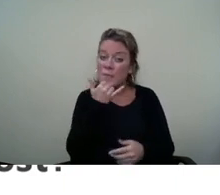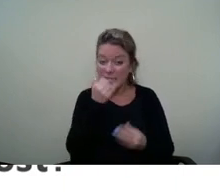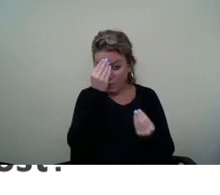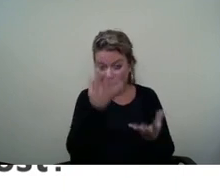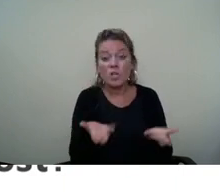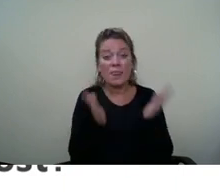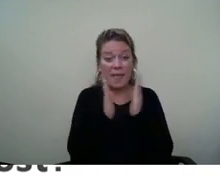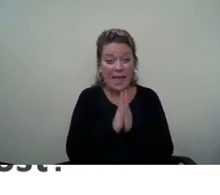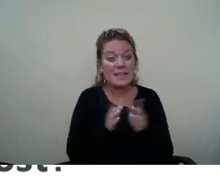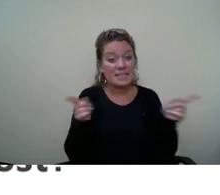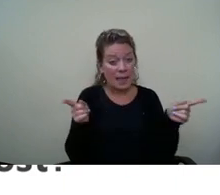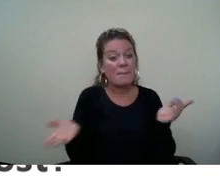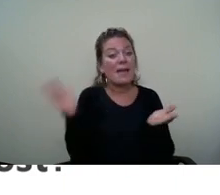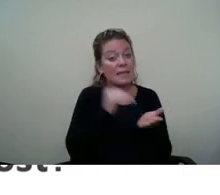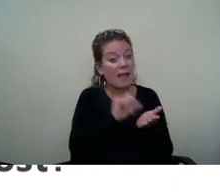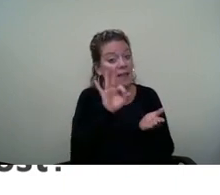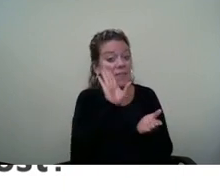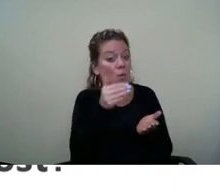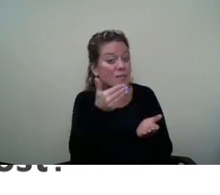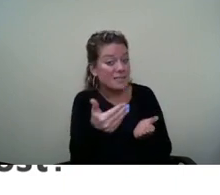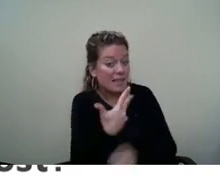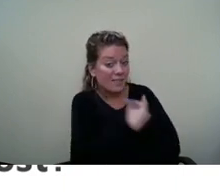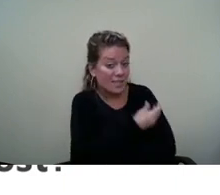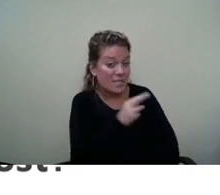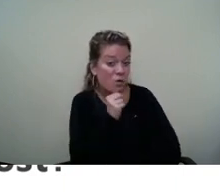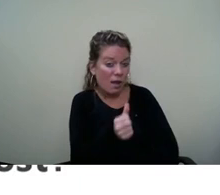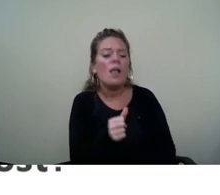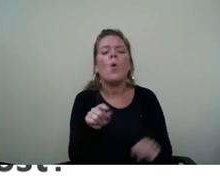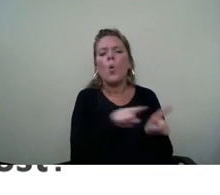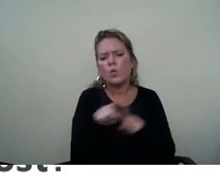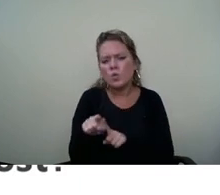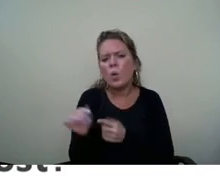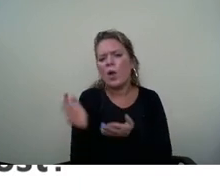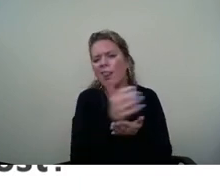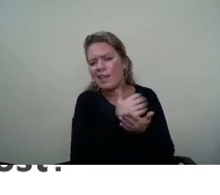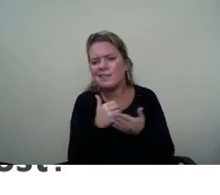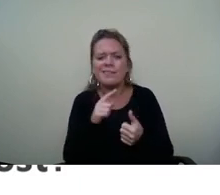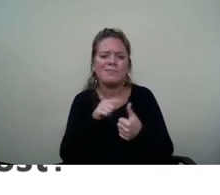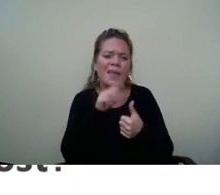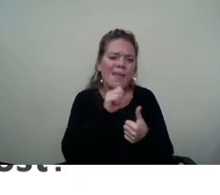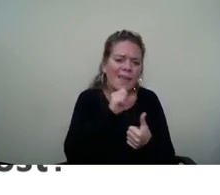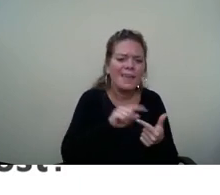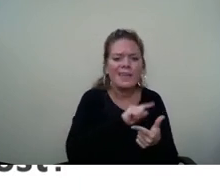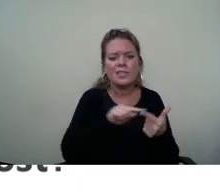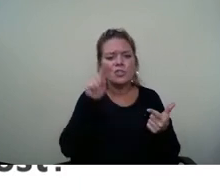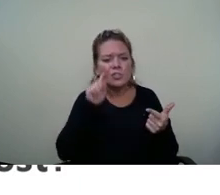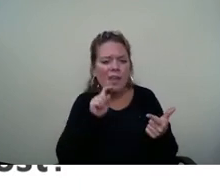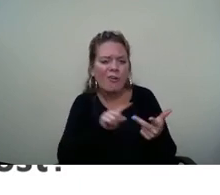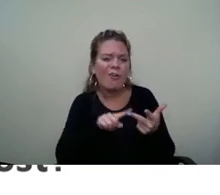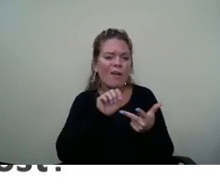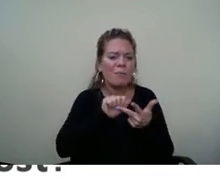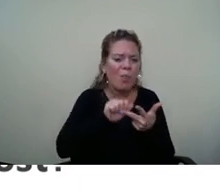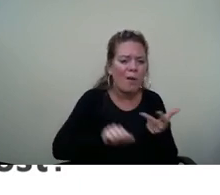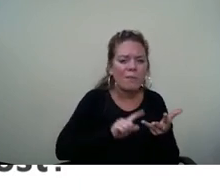feel about it? And of course, they collected socio-demographic characteristics, so like age, gender, their employment,